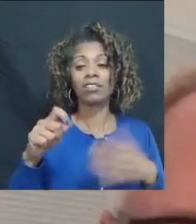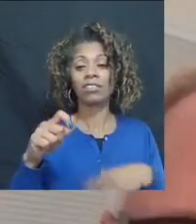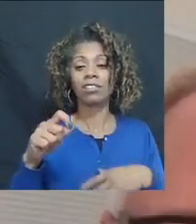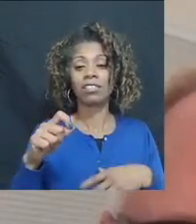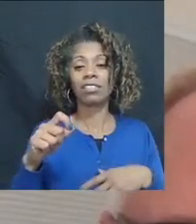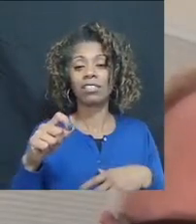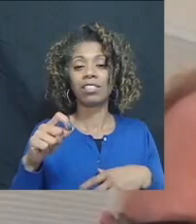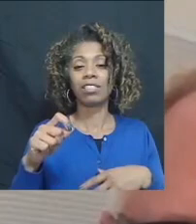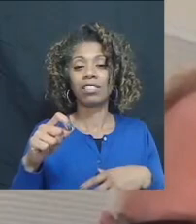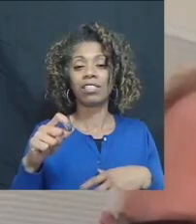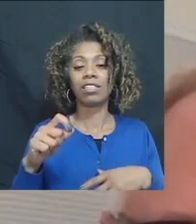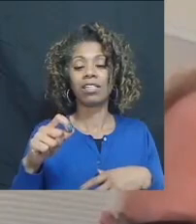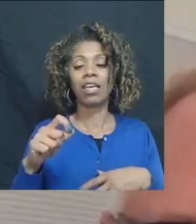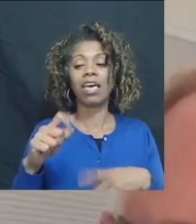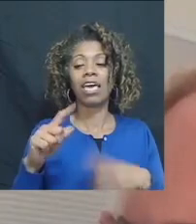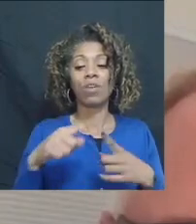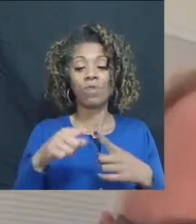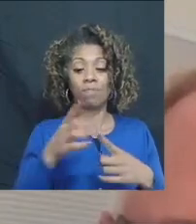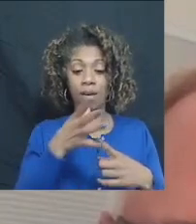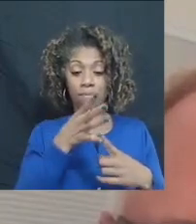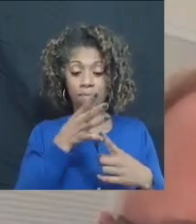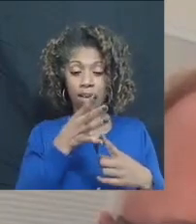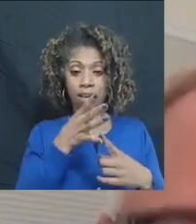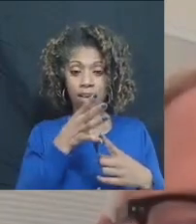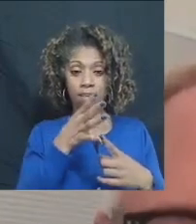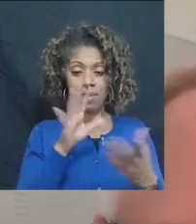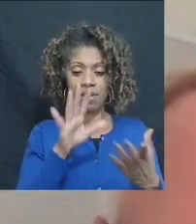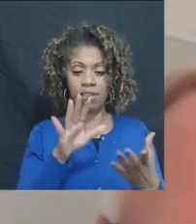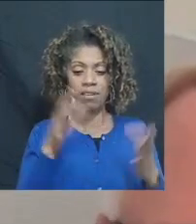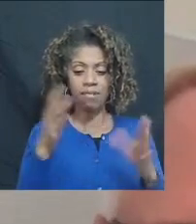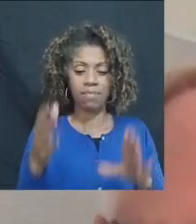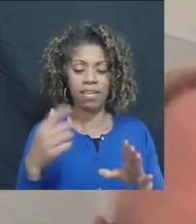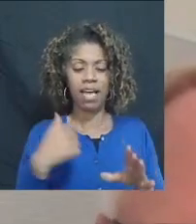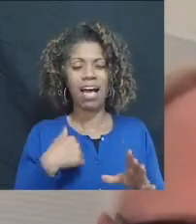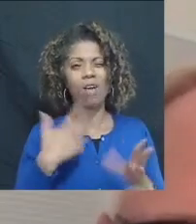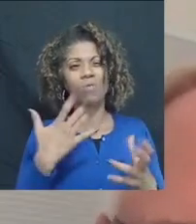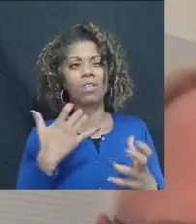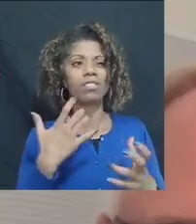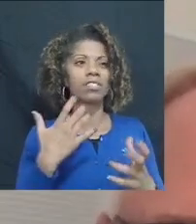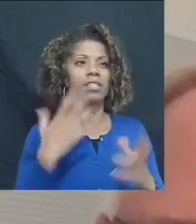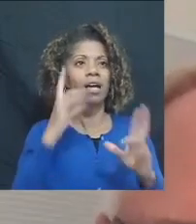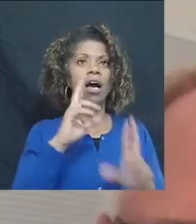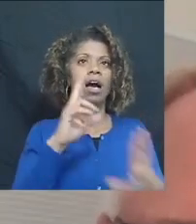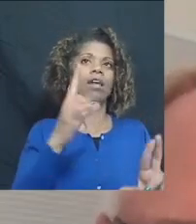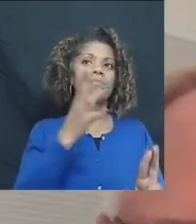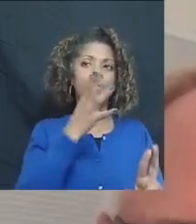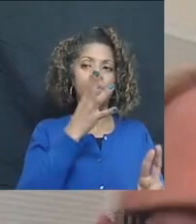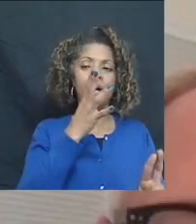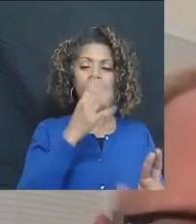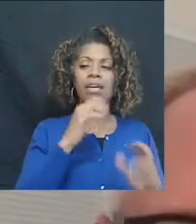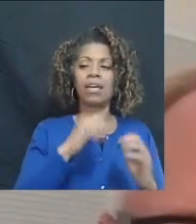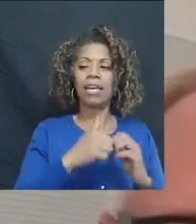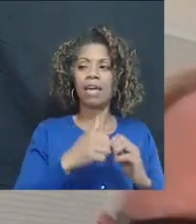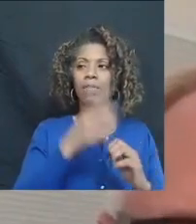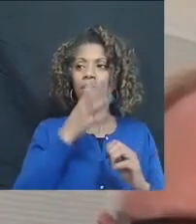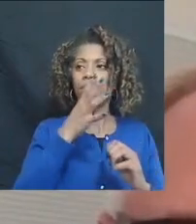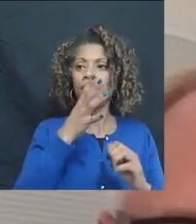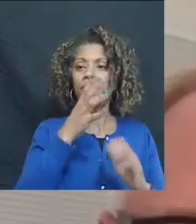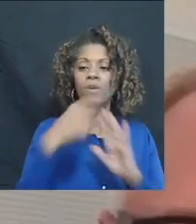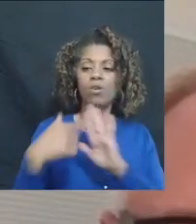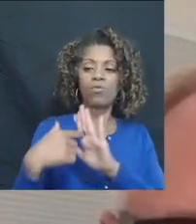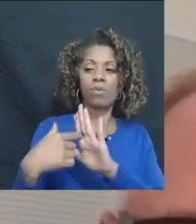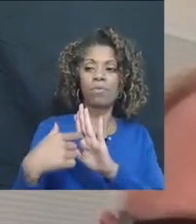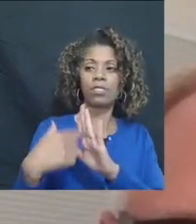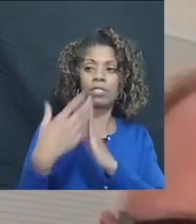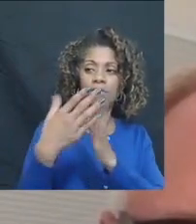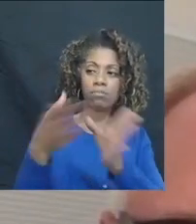Upon the death of my mom, I wanted to do something to honor my mother and kind of honor what she represented for public health with polio